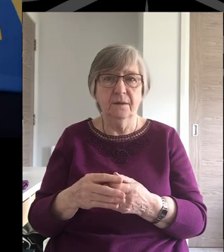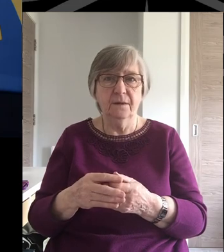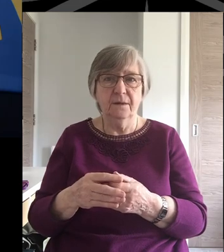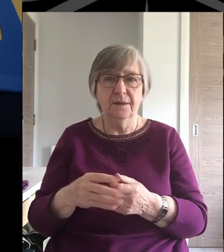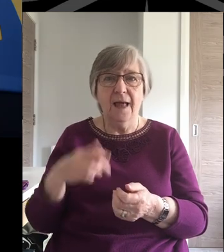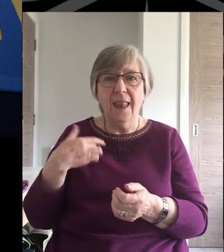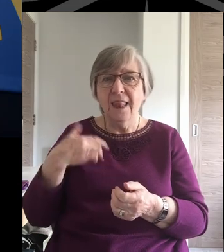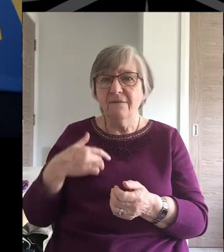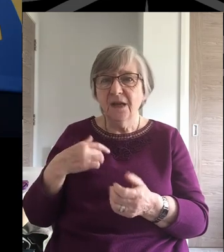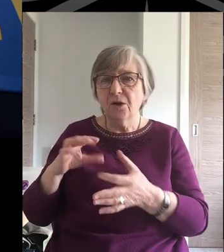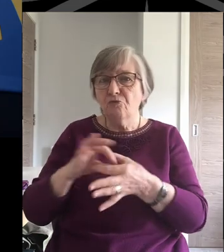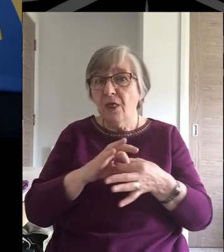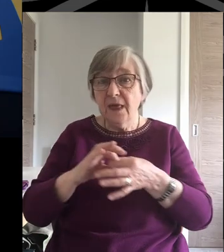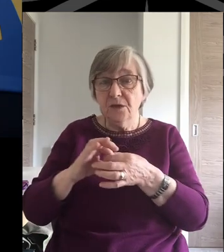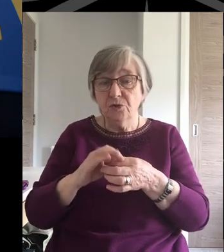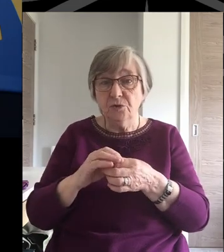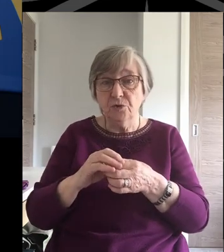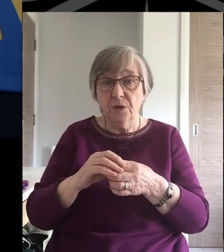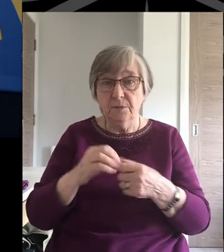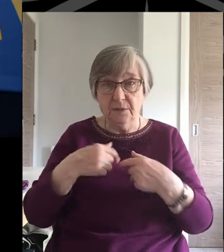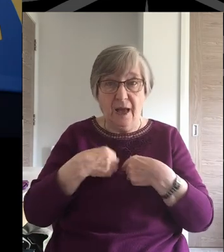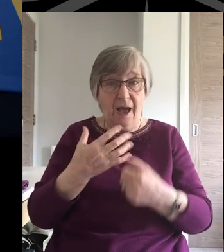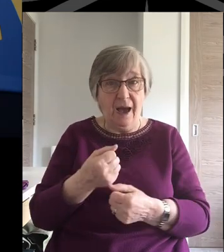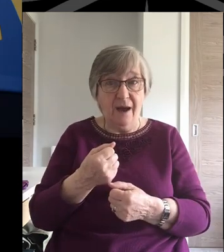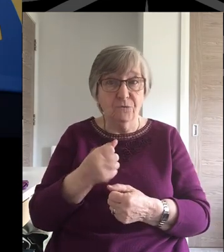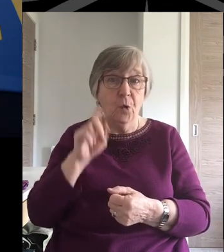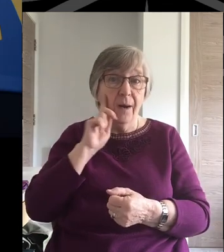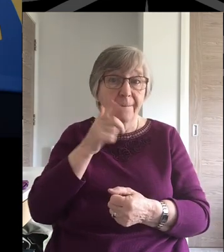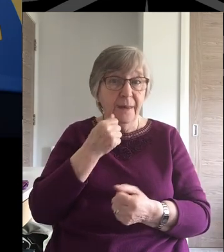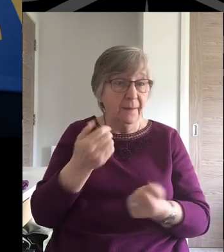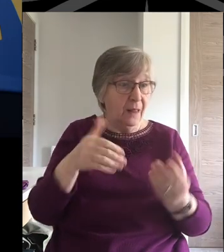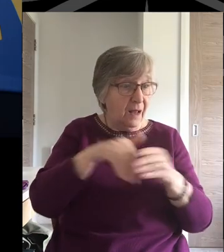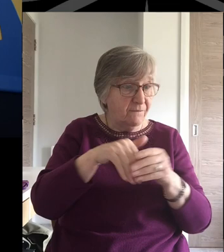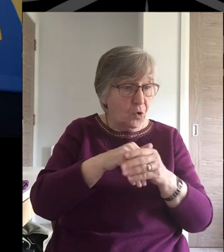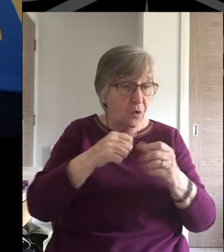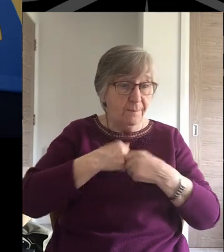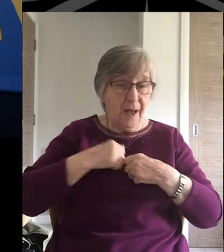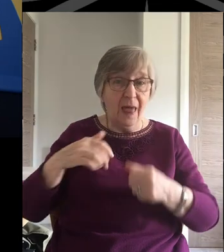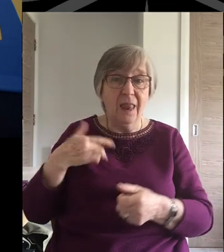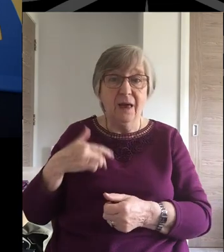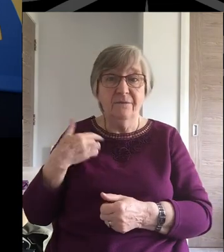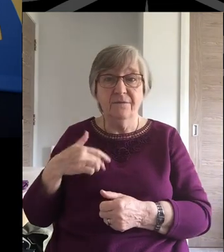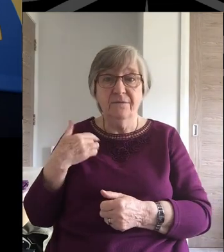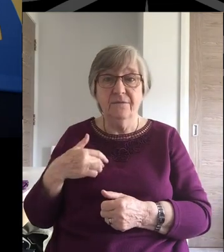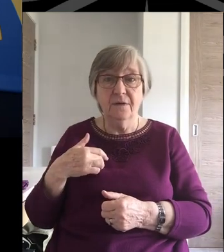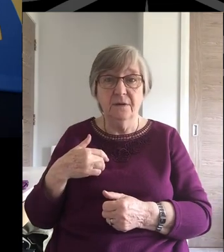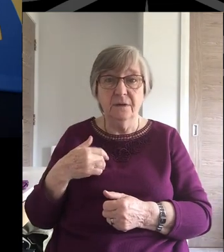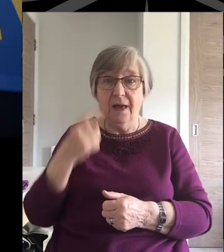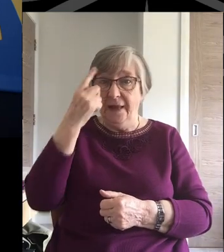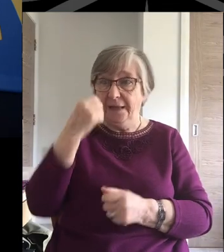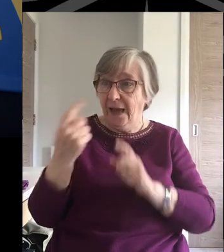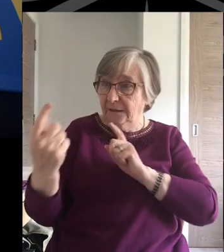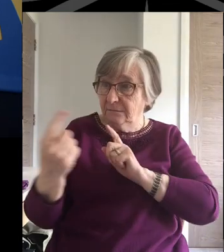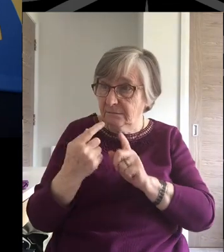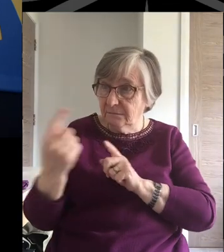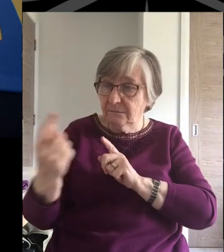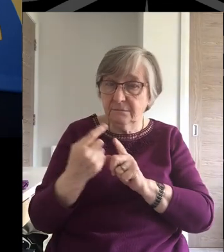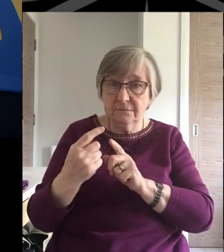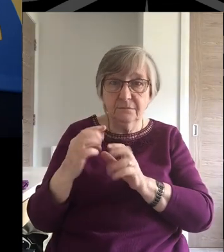And the living relationships I have are with people who are involved with me in life, with whom there is some personal